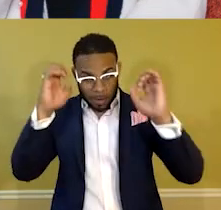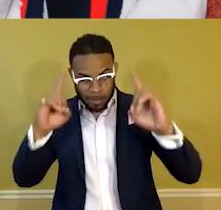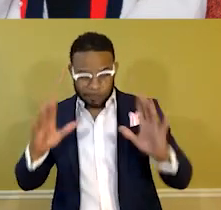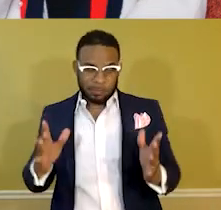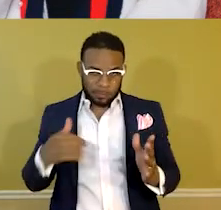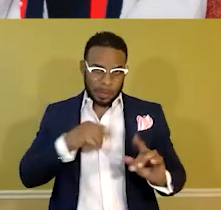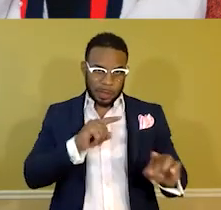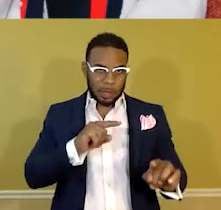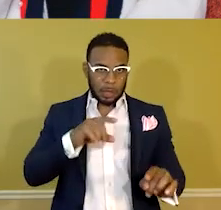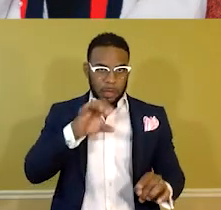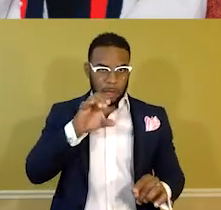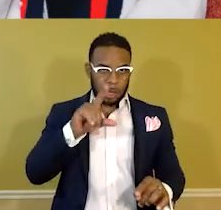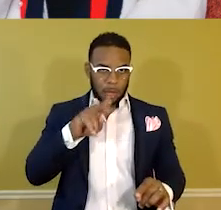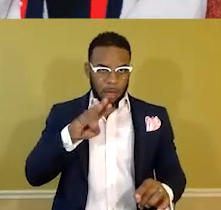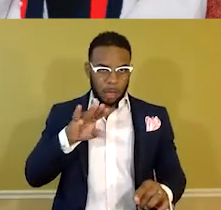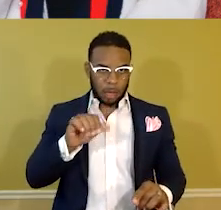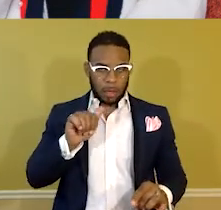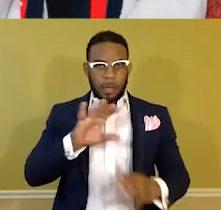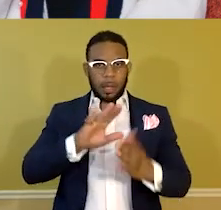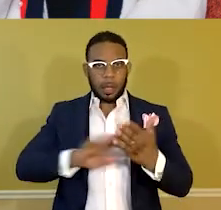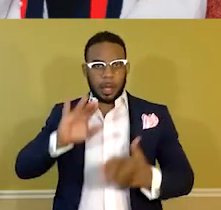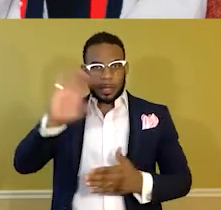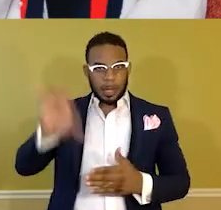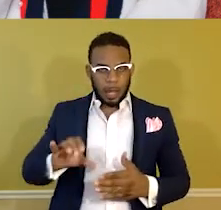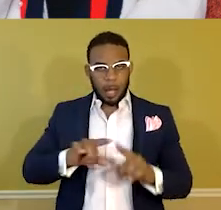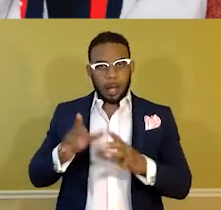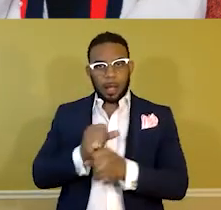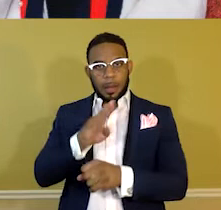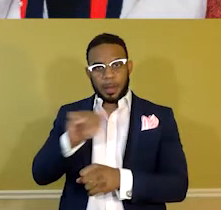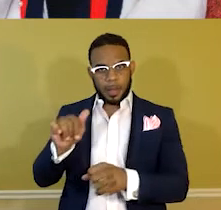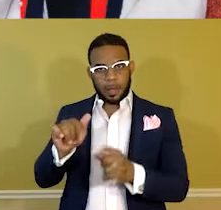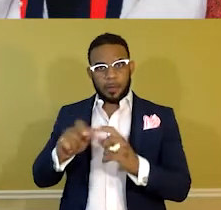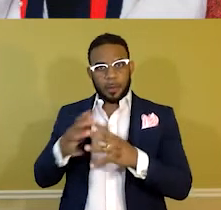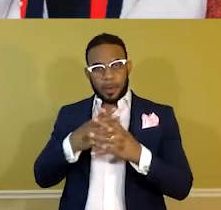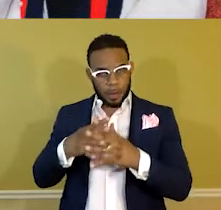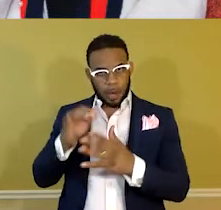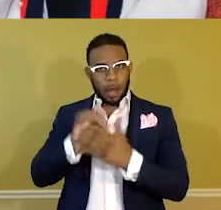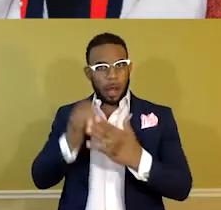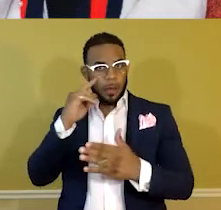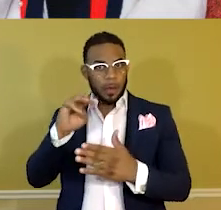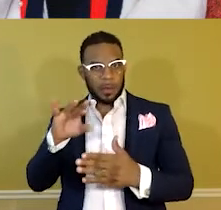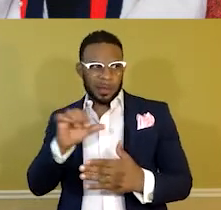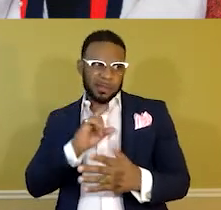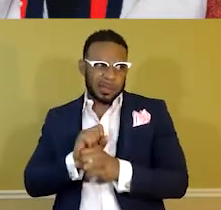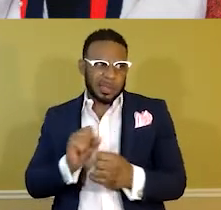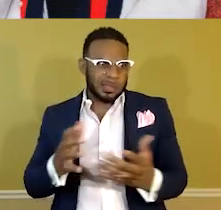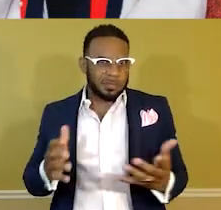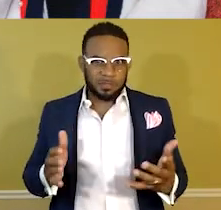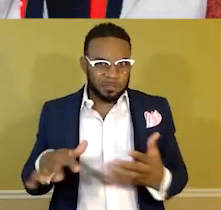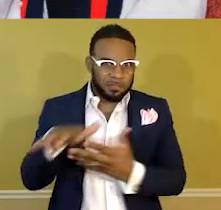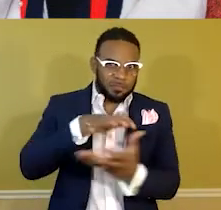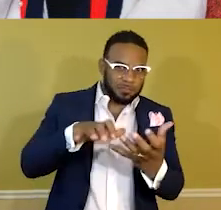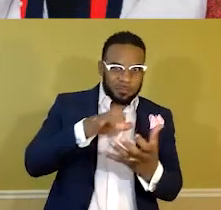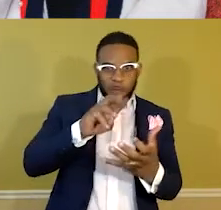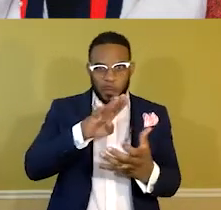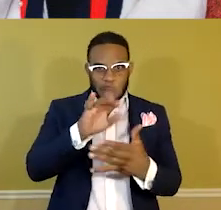I attended Columbia College Chicago and got a BA from there in Interactive Arts and Media, which was really a mix of